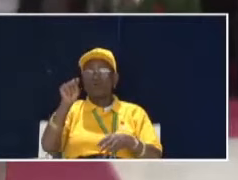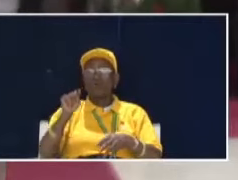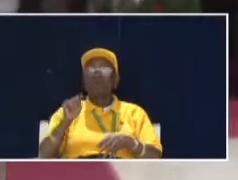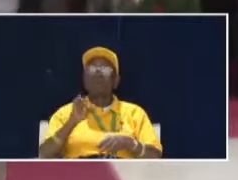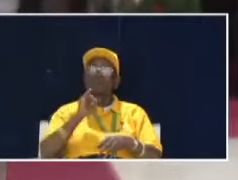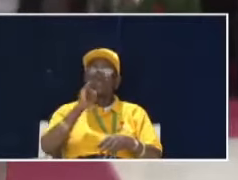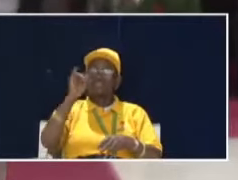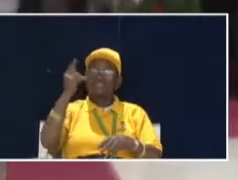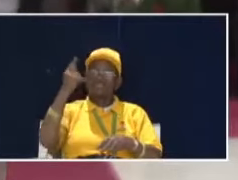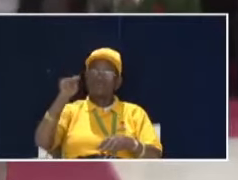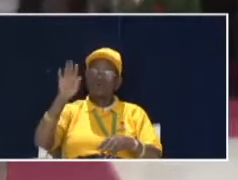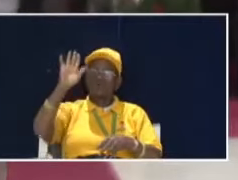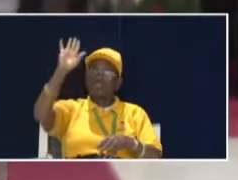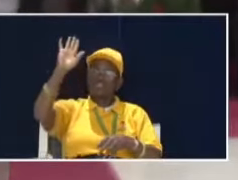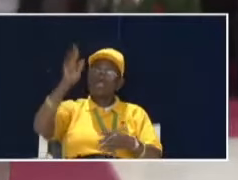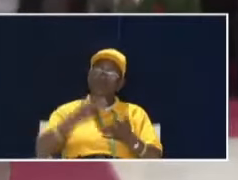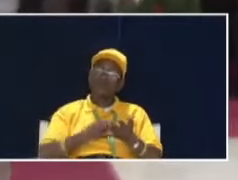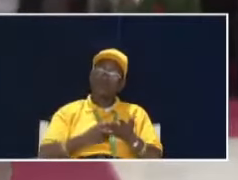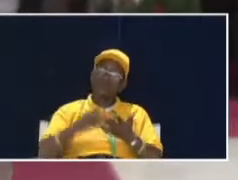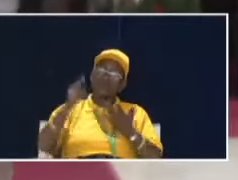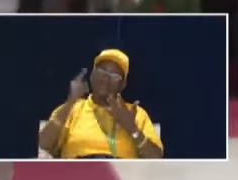it's for his holiness.